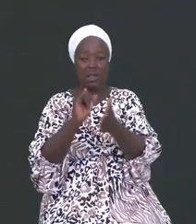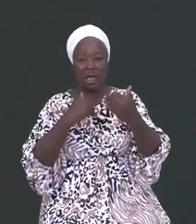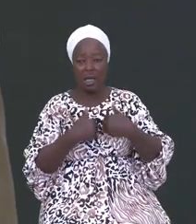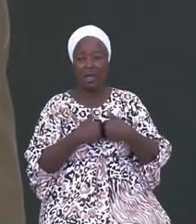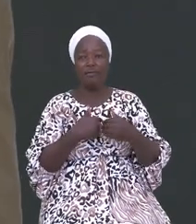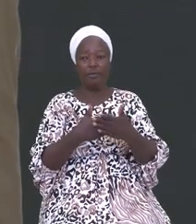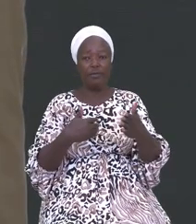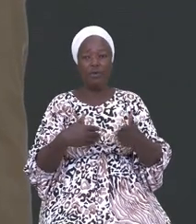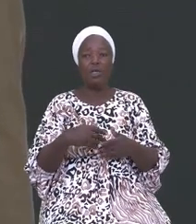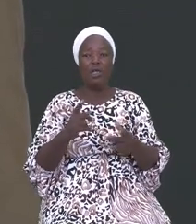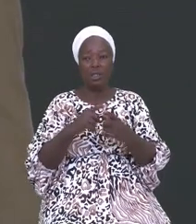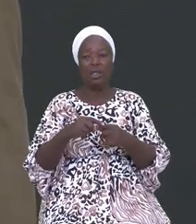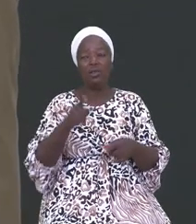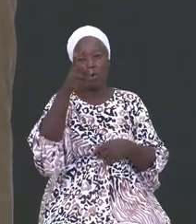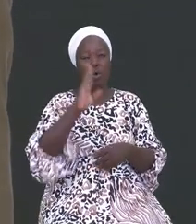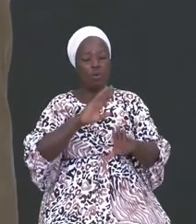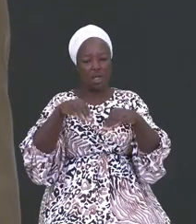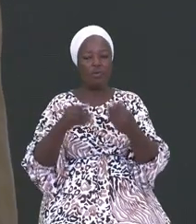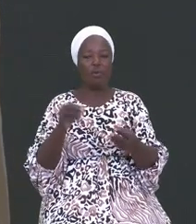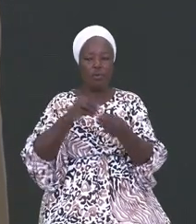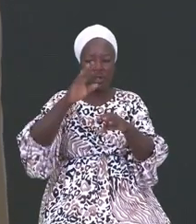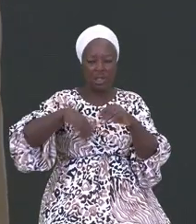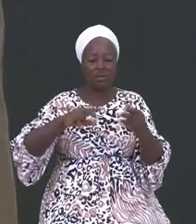He'll give you twice, beyond twice,